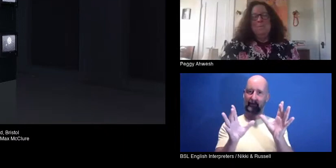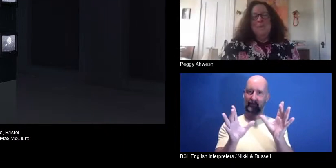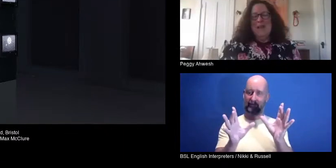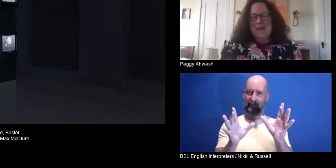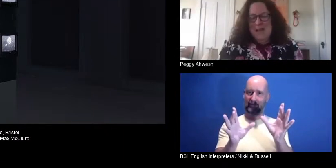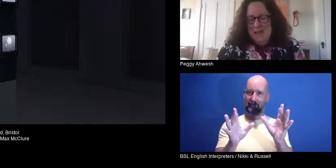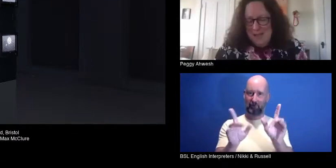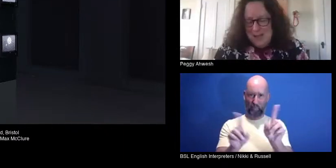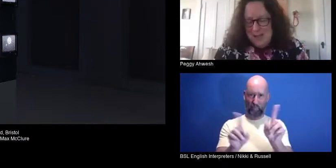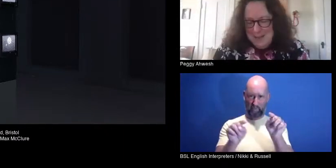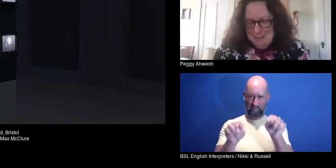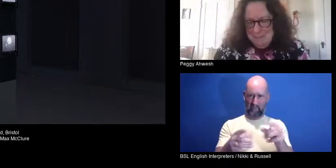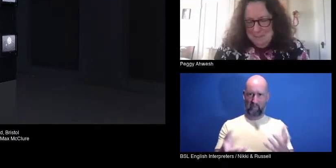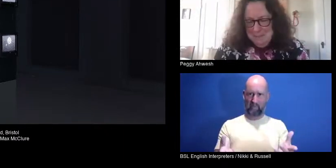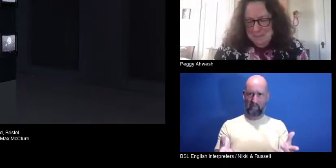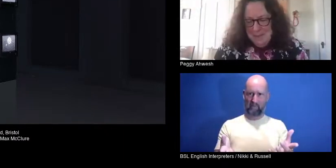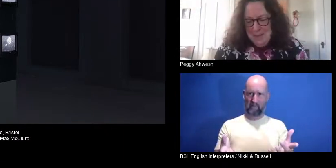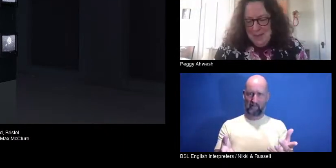is corpse magic?